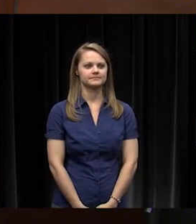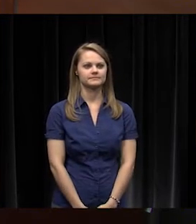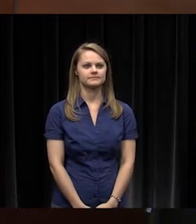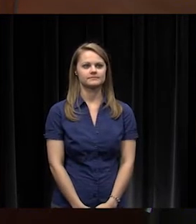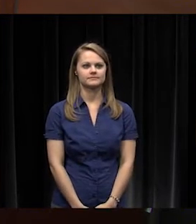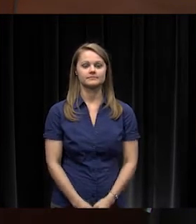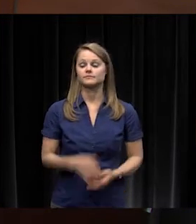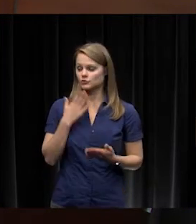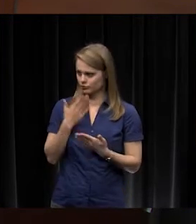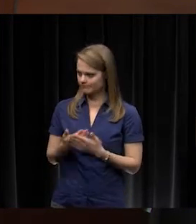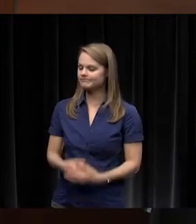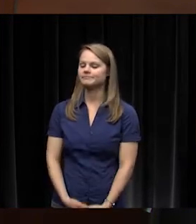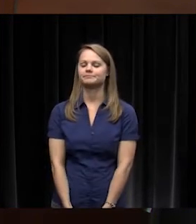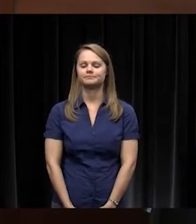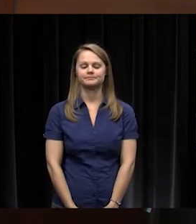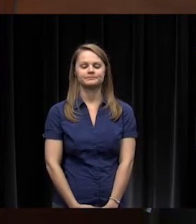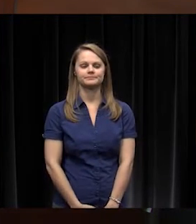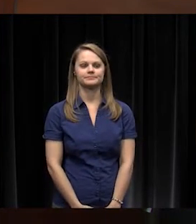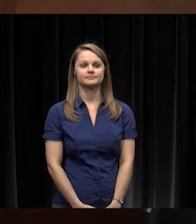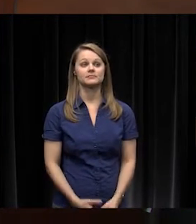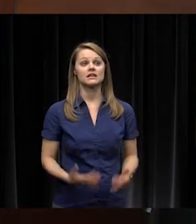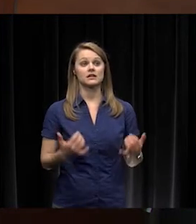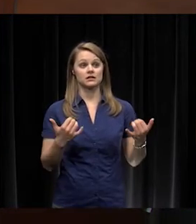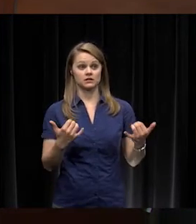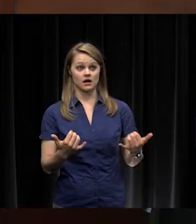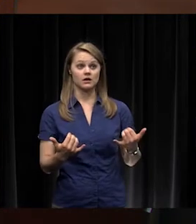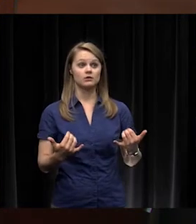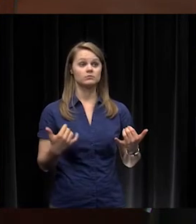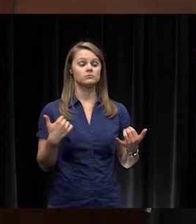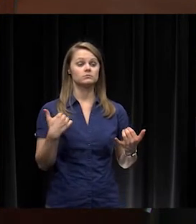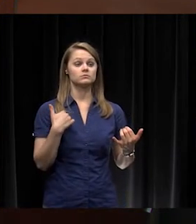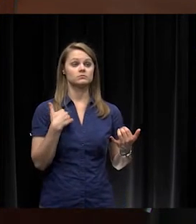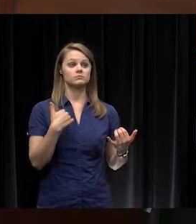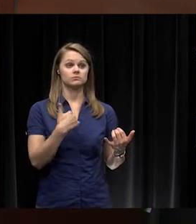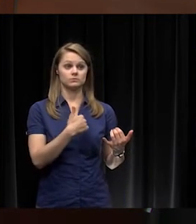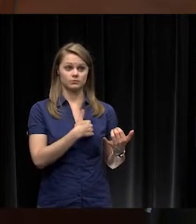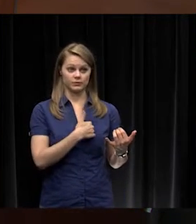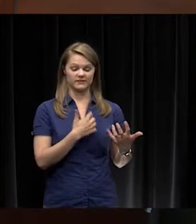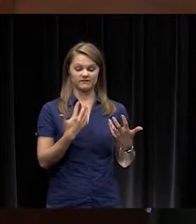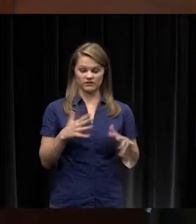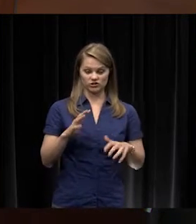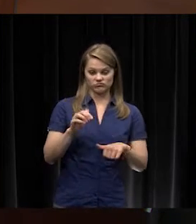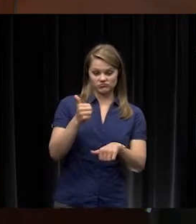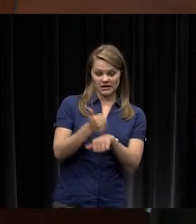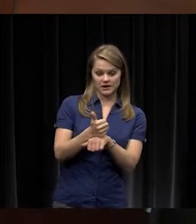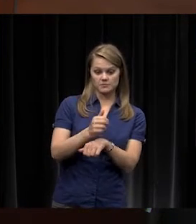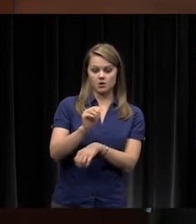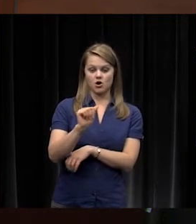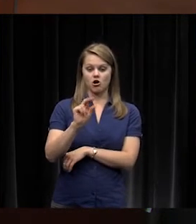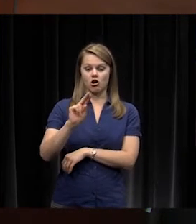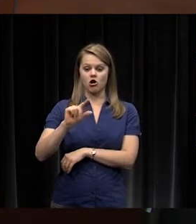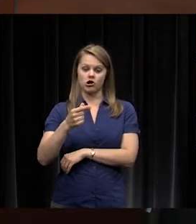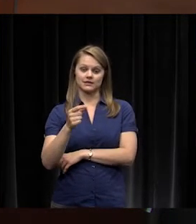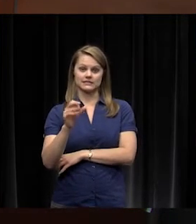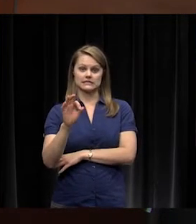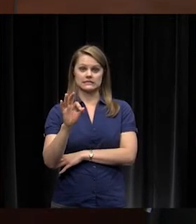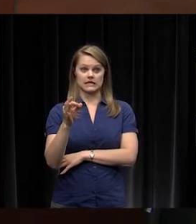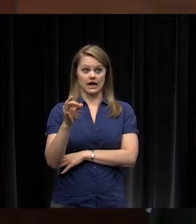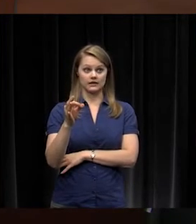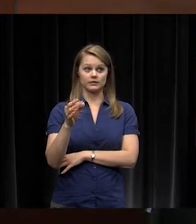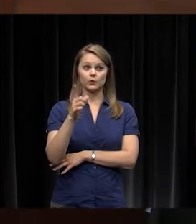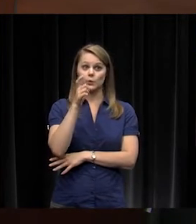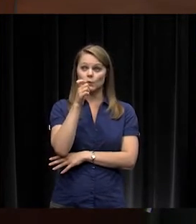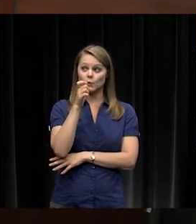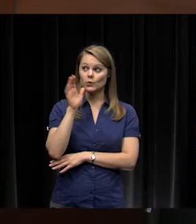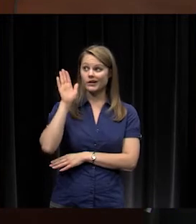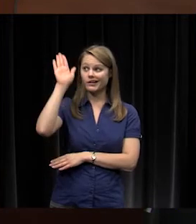Good. So now that we have the August 9th, can I just get quite a show of hands to